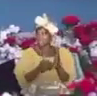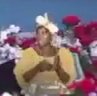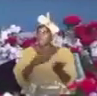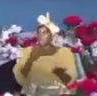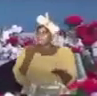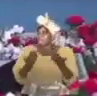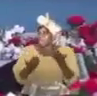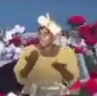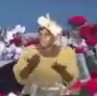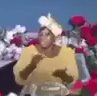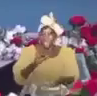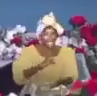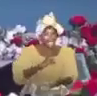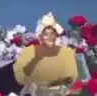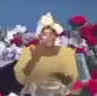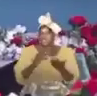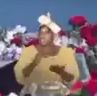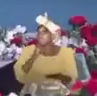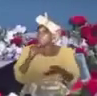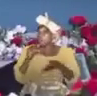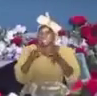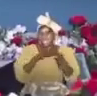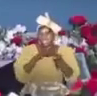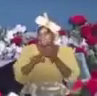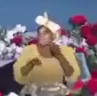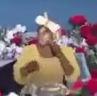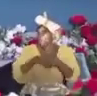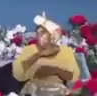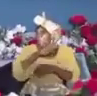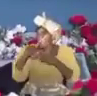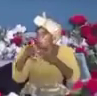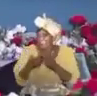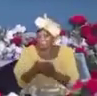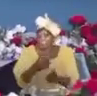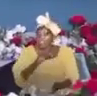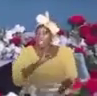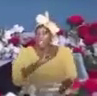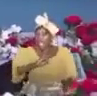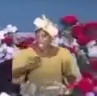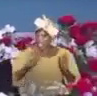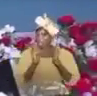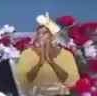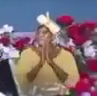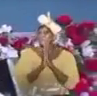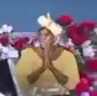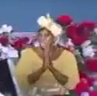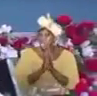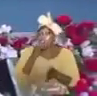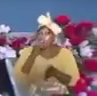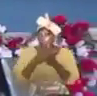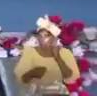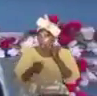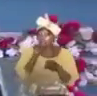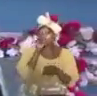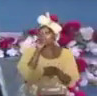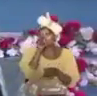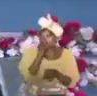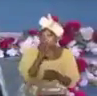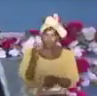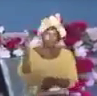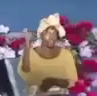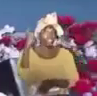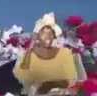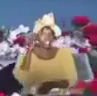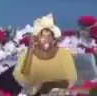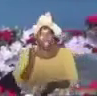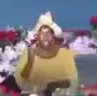to explain them. And I pray in the name of Jesus Christ that what you are about to hear will contribute to your